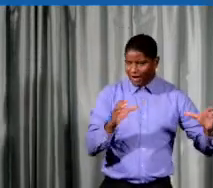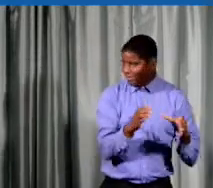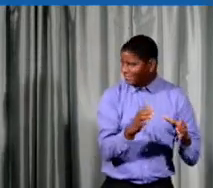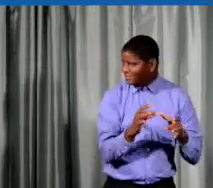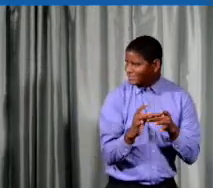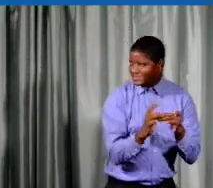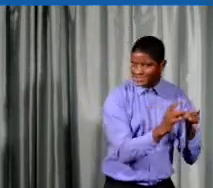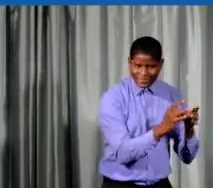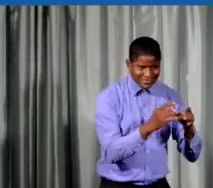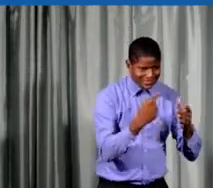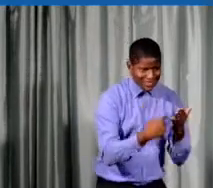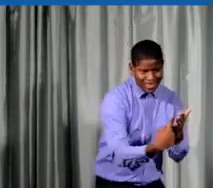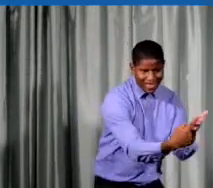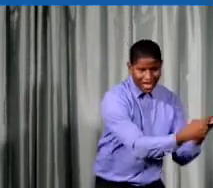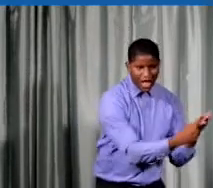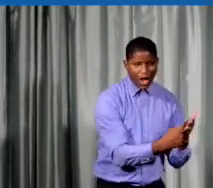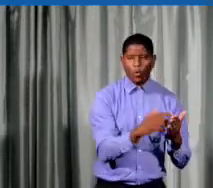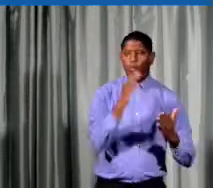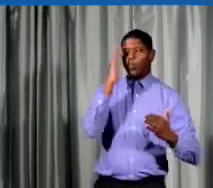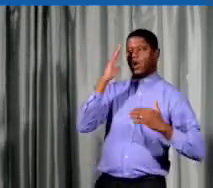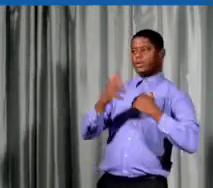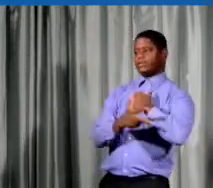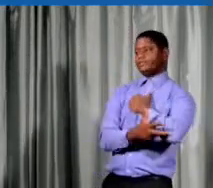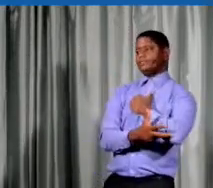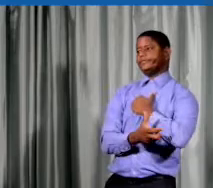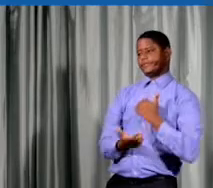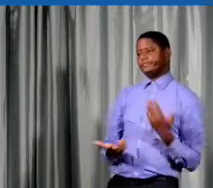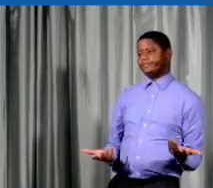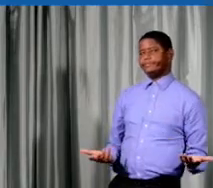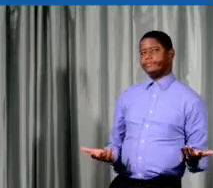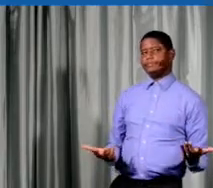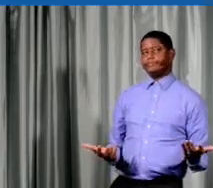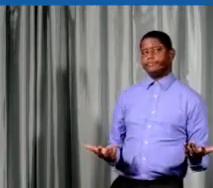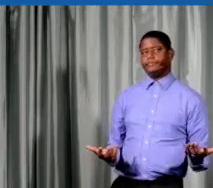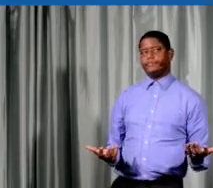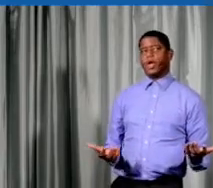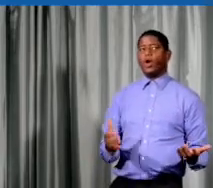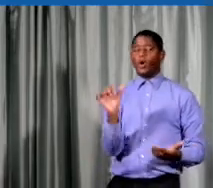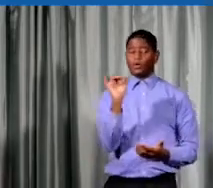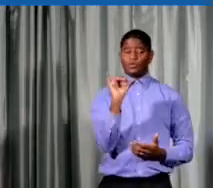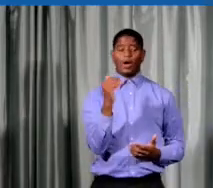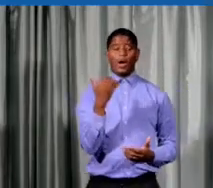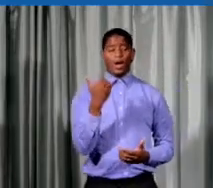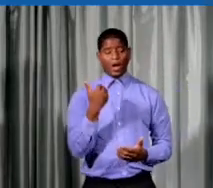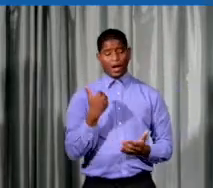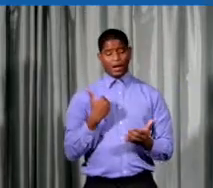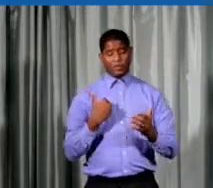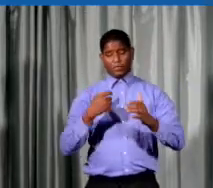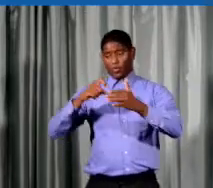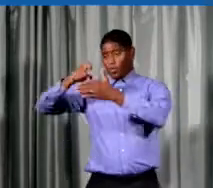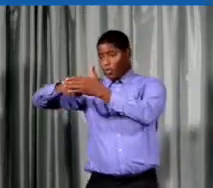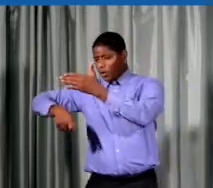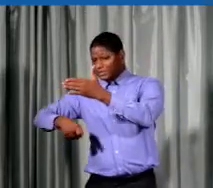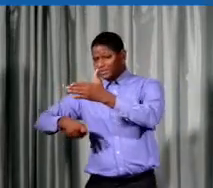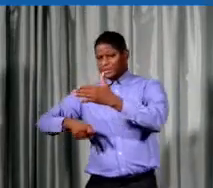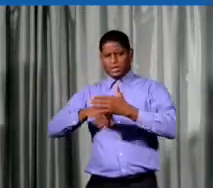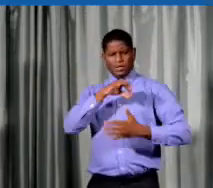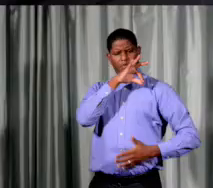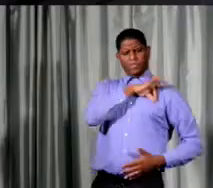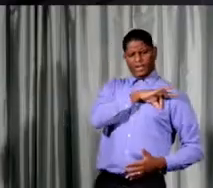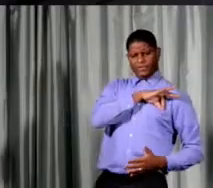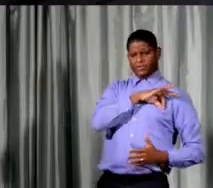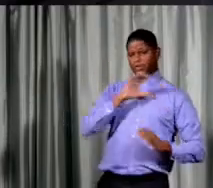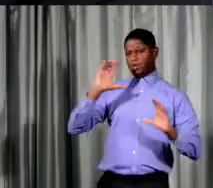Collusion by people it will get around any internal control system. Plus, is the cost and benefit. Right, the